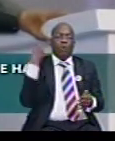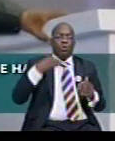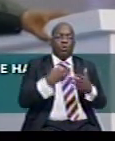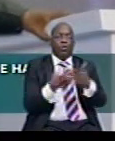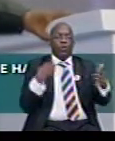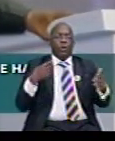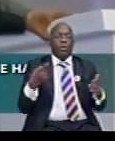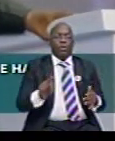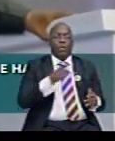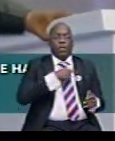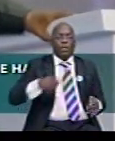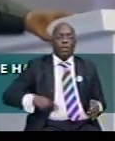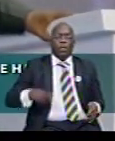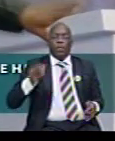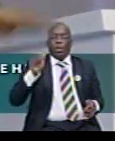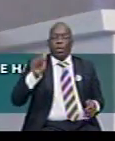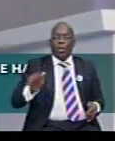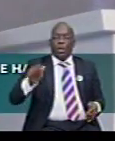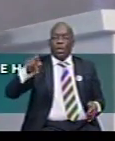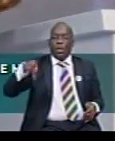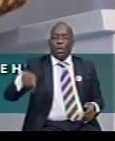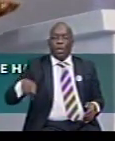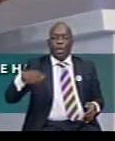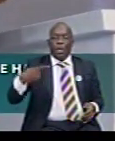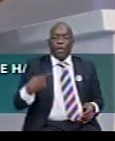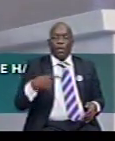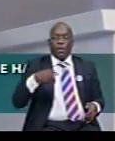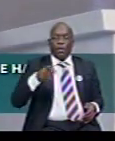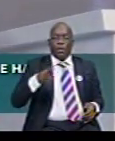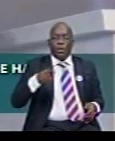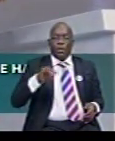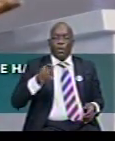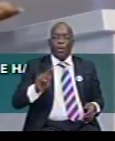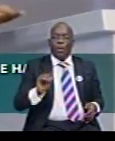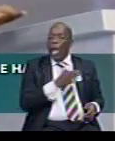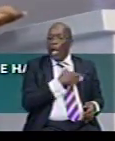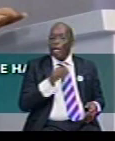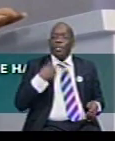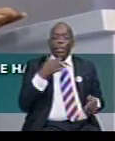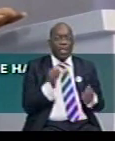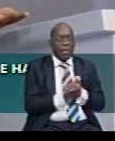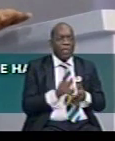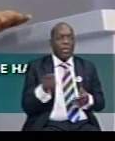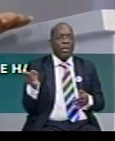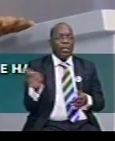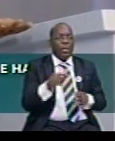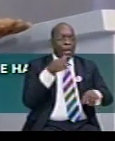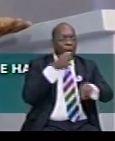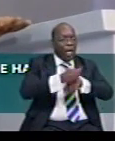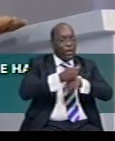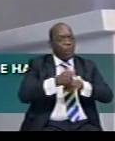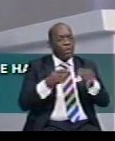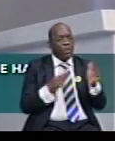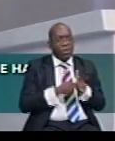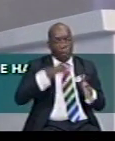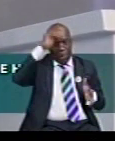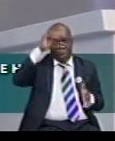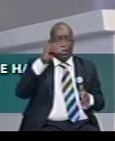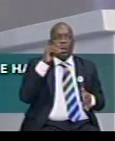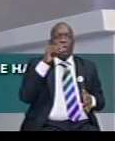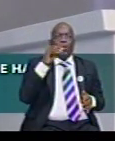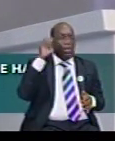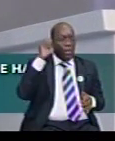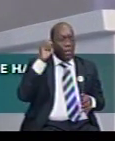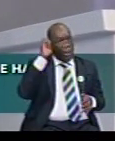and the other fellow Felix, that the fellow said, they accused this man, he's worthy of death, and I cannot